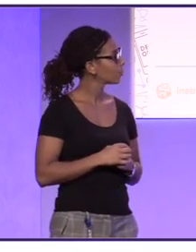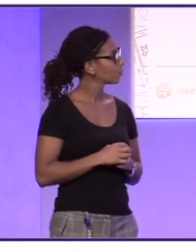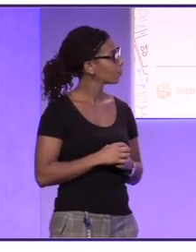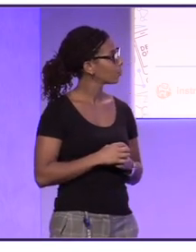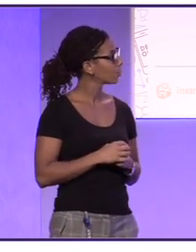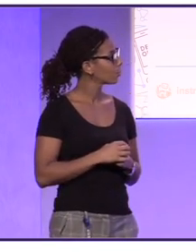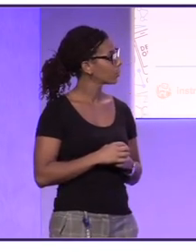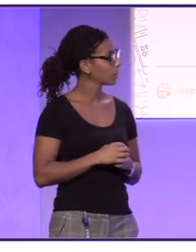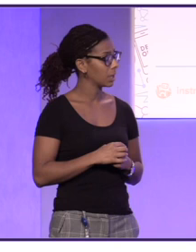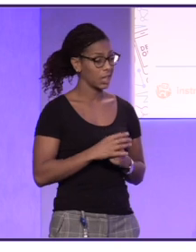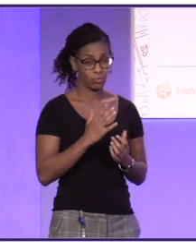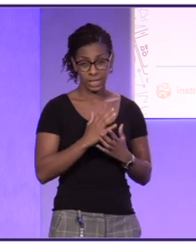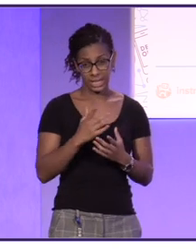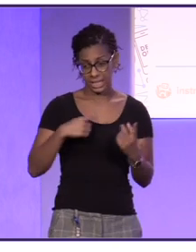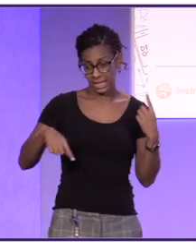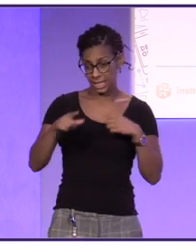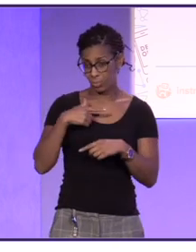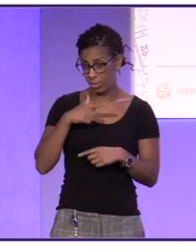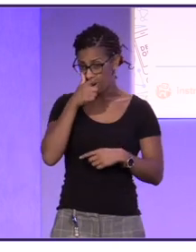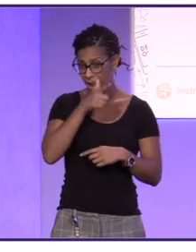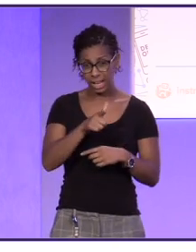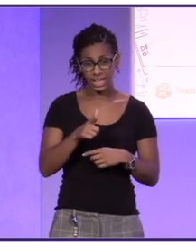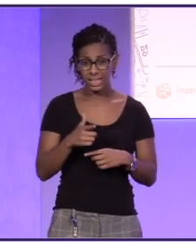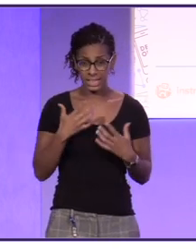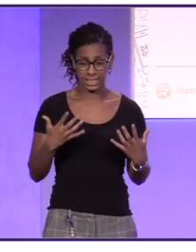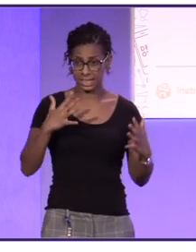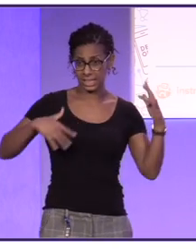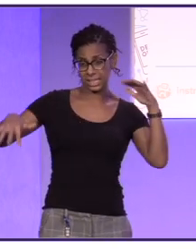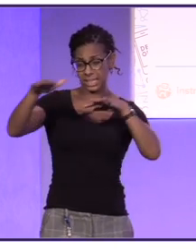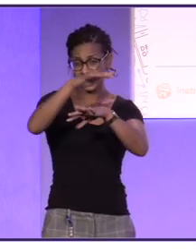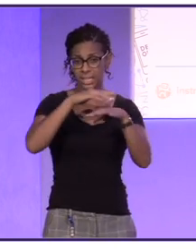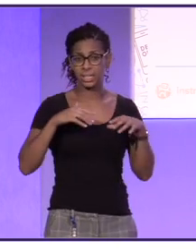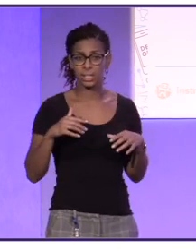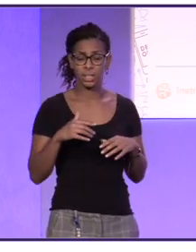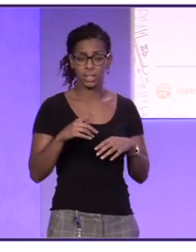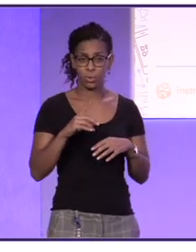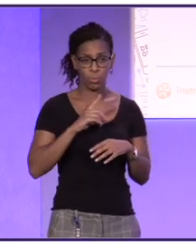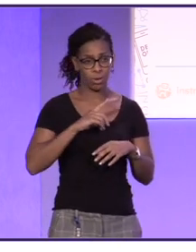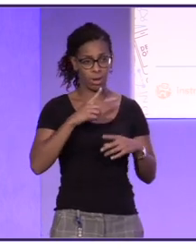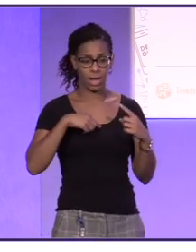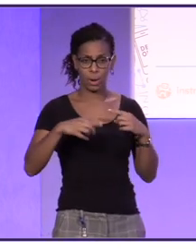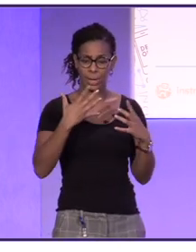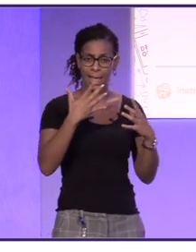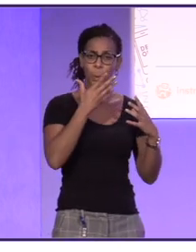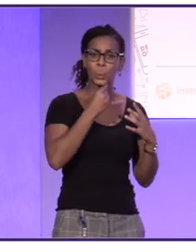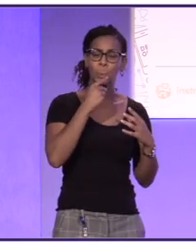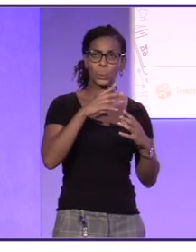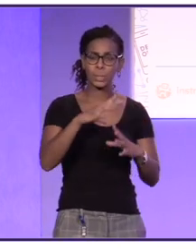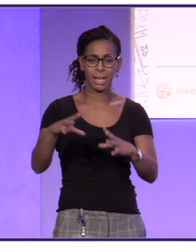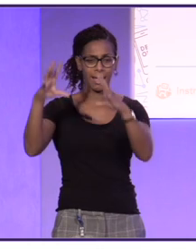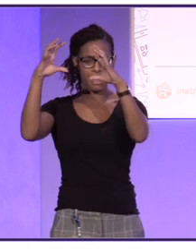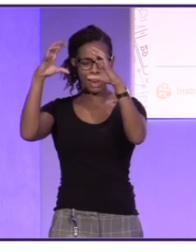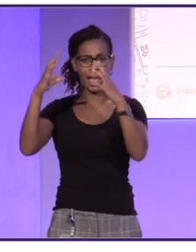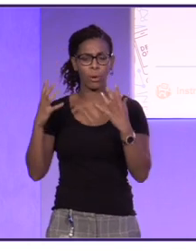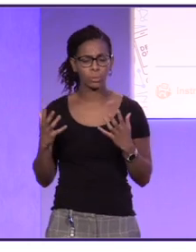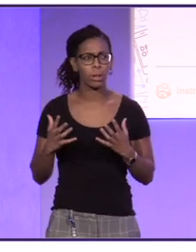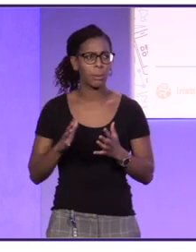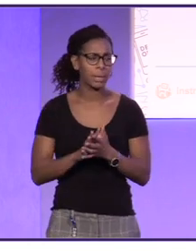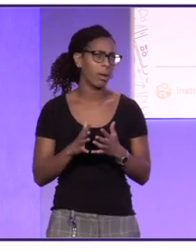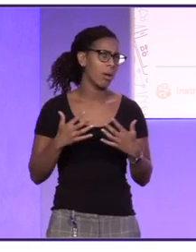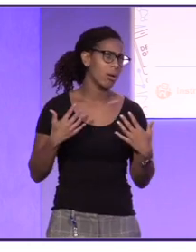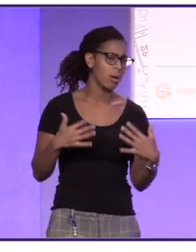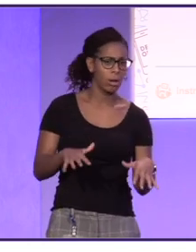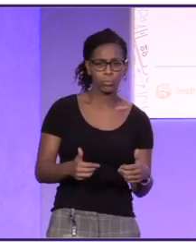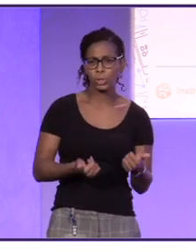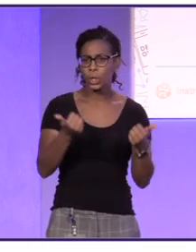the ways that we're working nowadays. The tooling that's come along with us moving into the cloud is incredible for automation